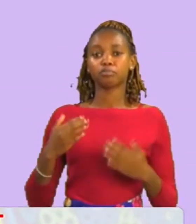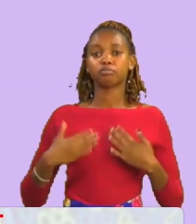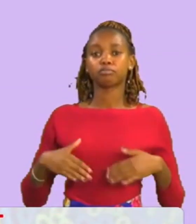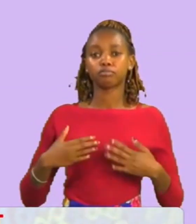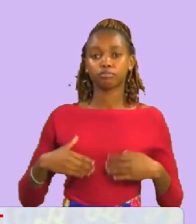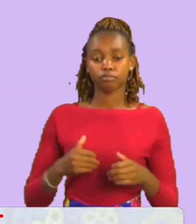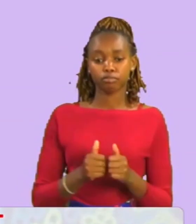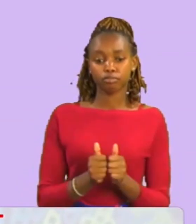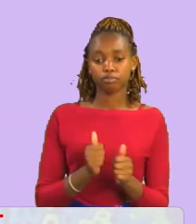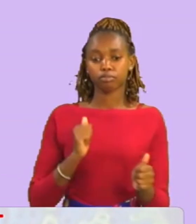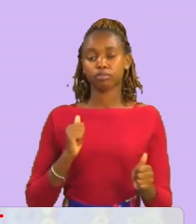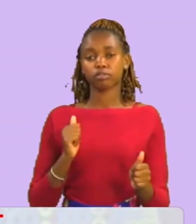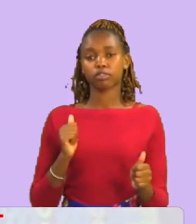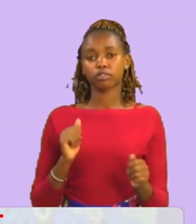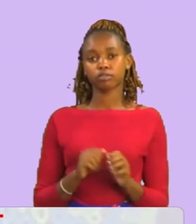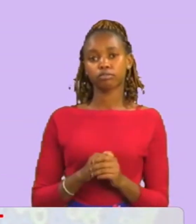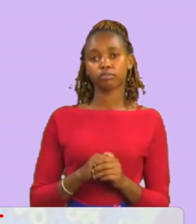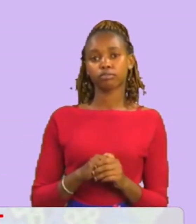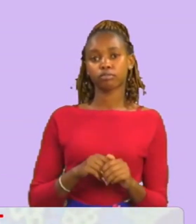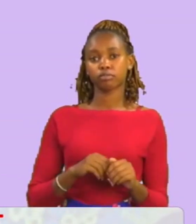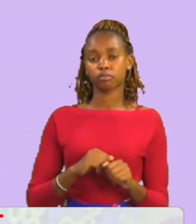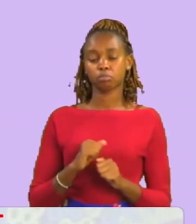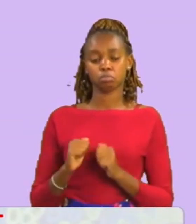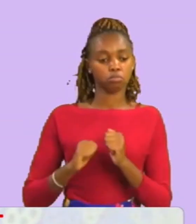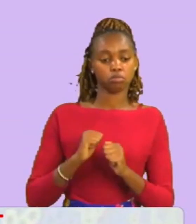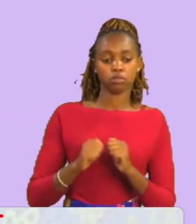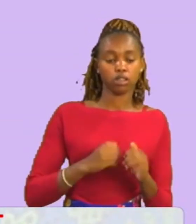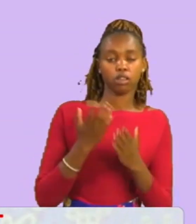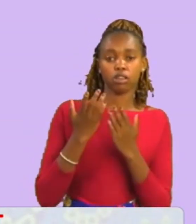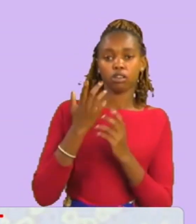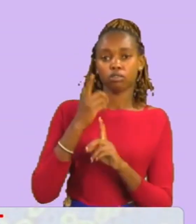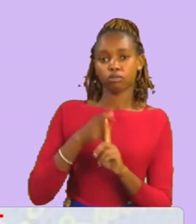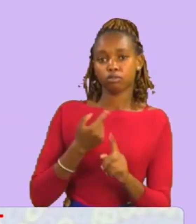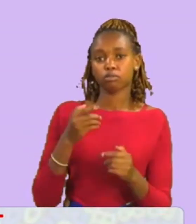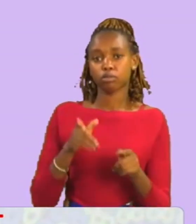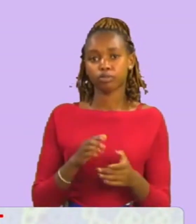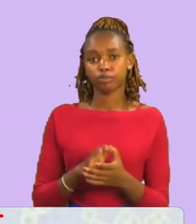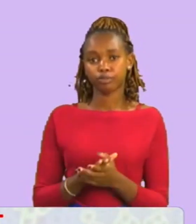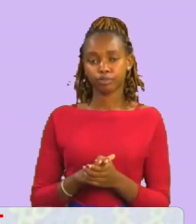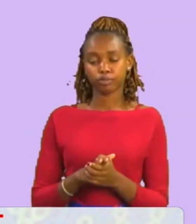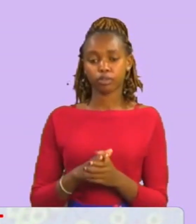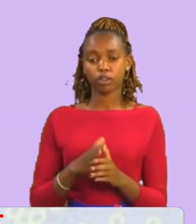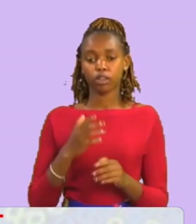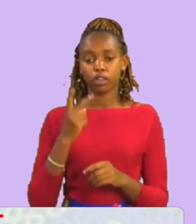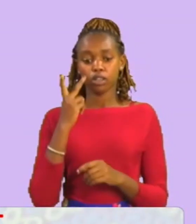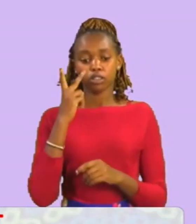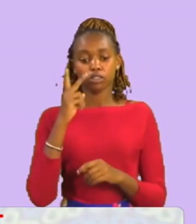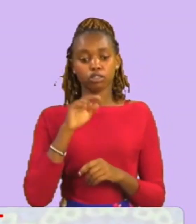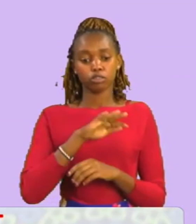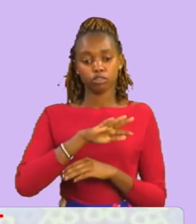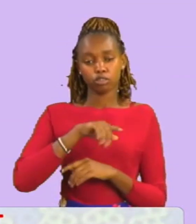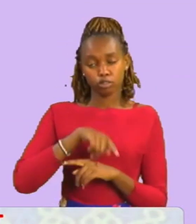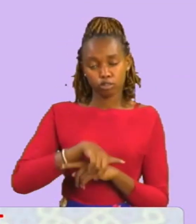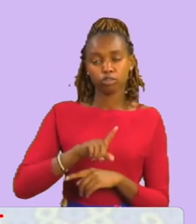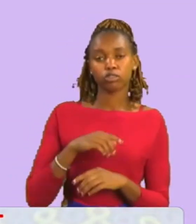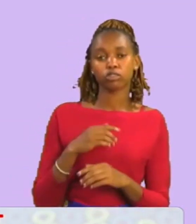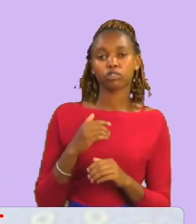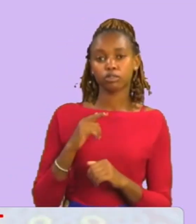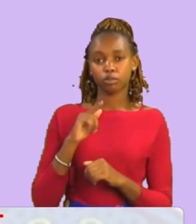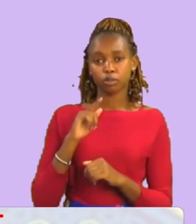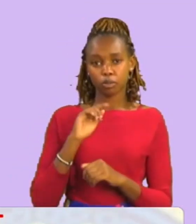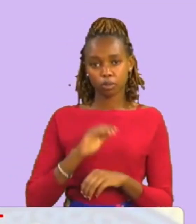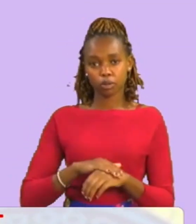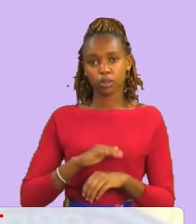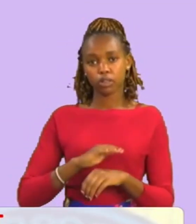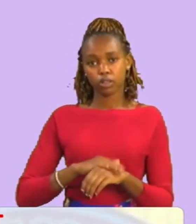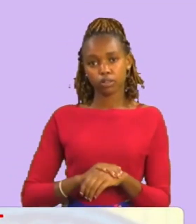nani? Kaa chini. Jiangalie vizuri. Align your purpose, align yourself. Maybe